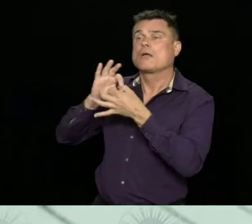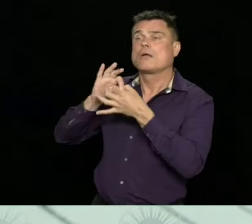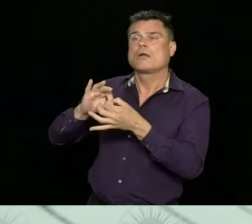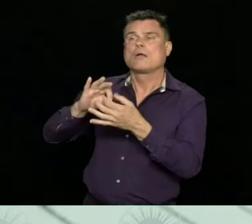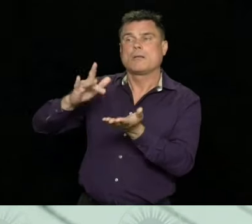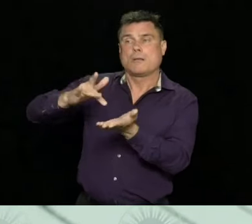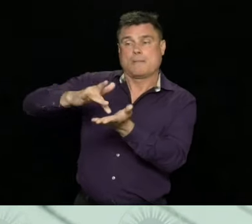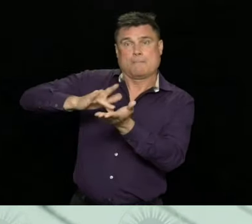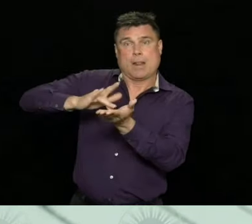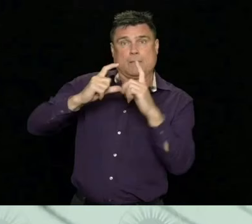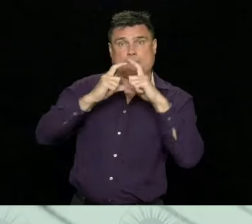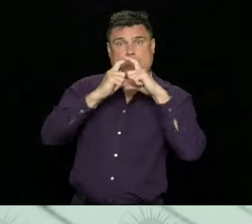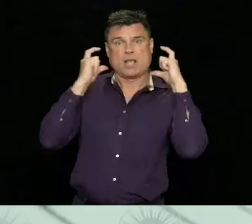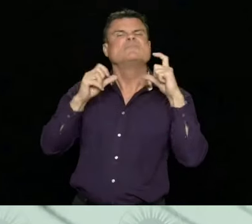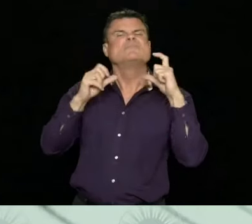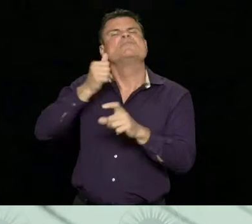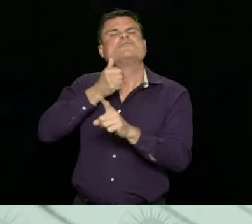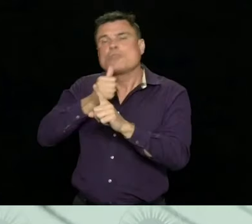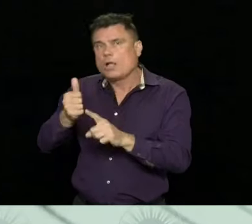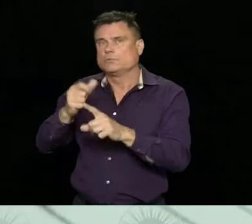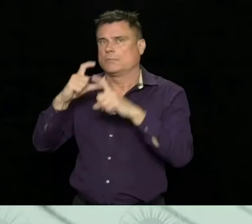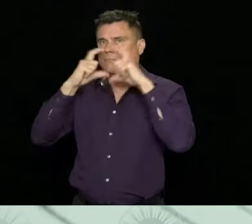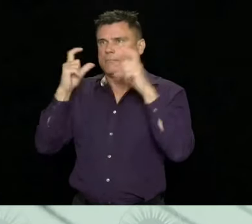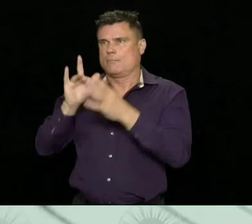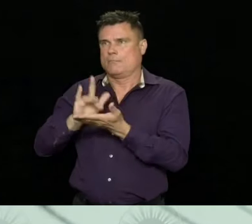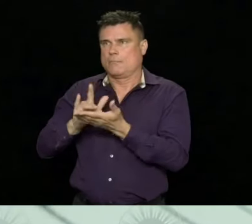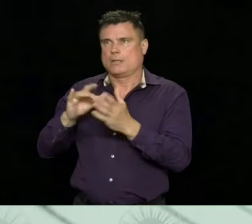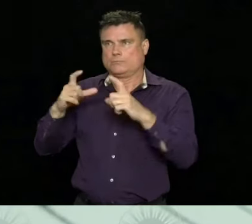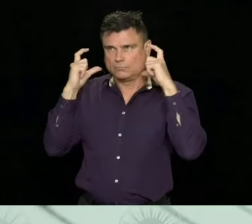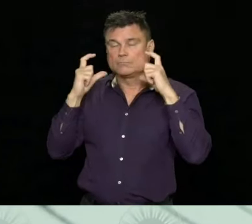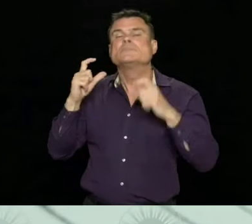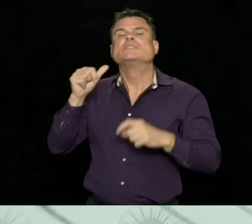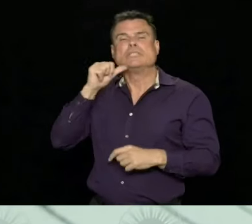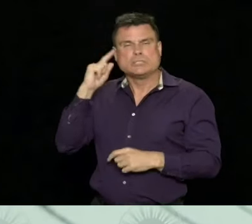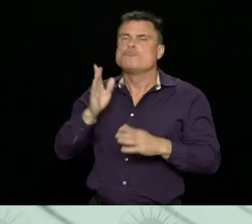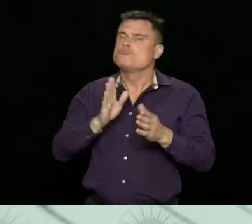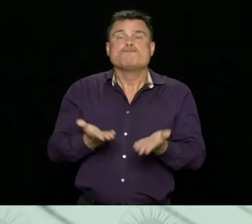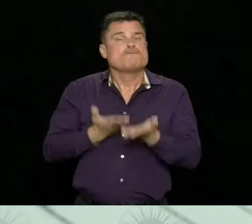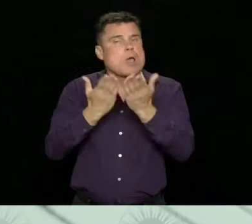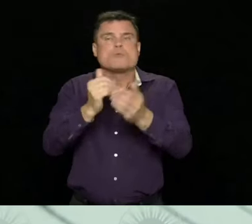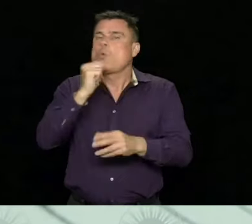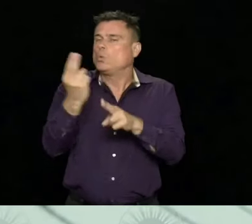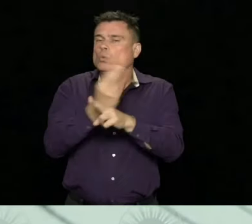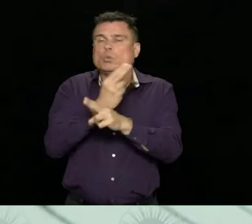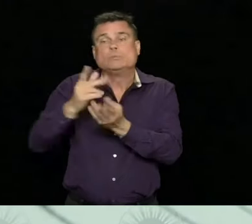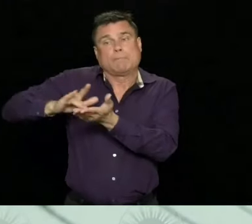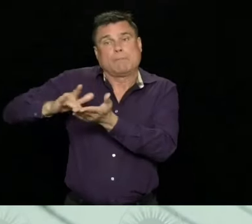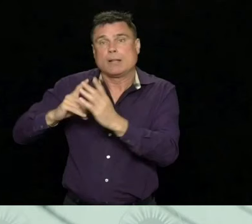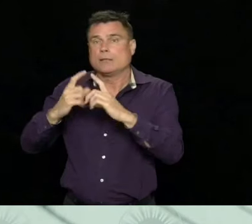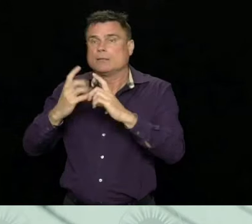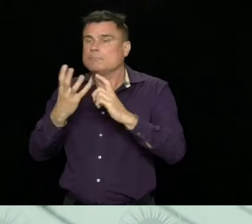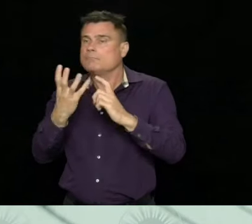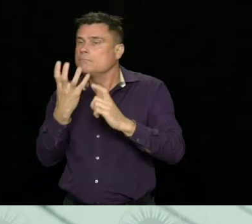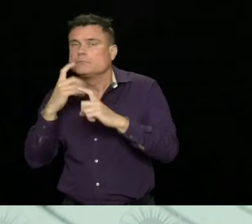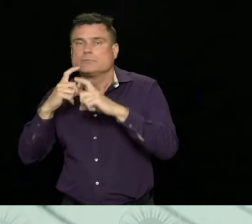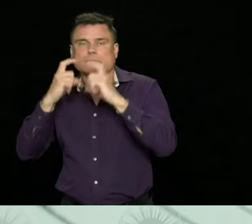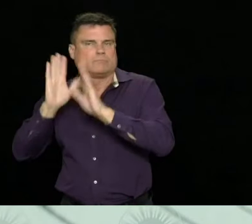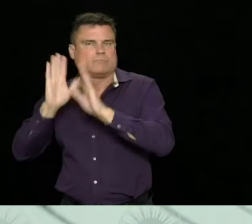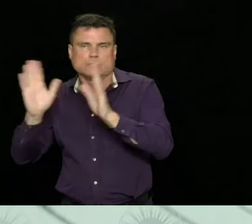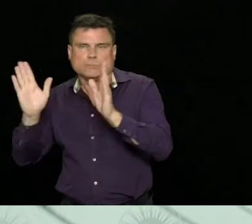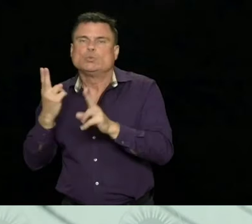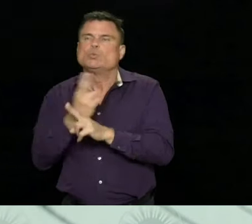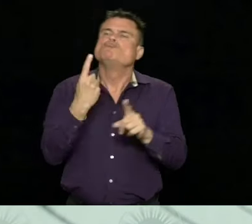official yesterday recommended their use if you can't physically distance. I'm wondering if there's renewed consideration now to making